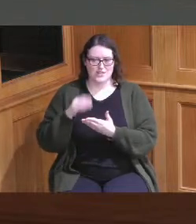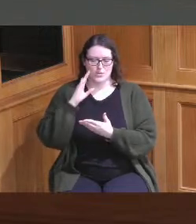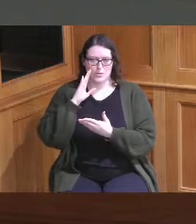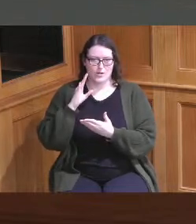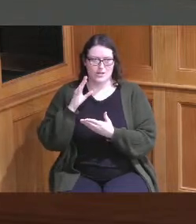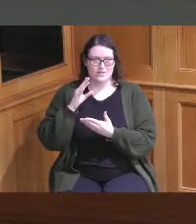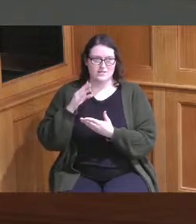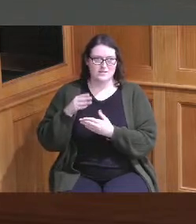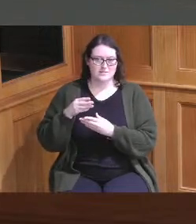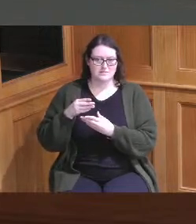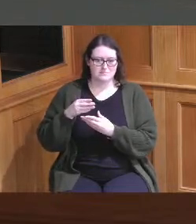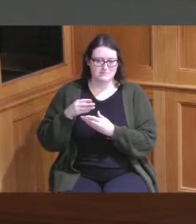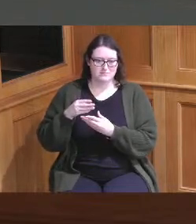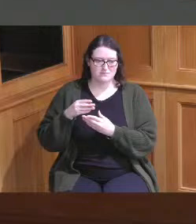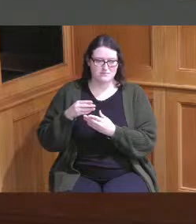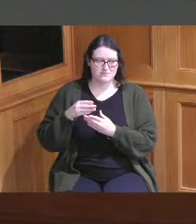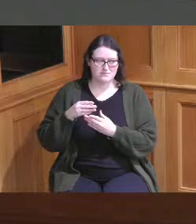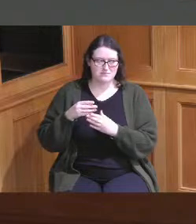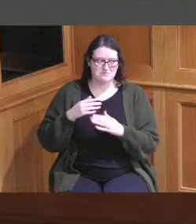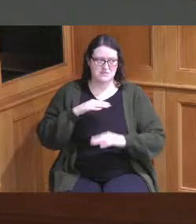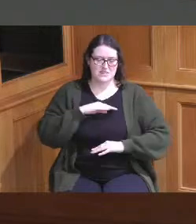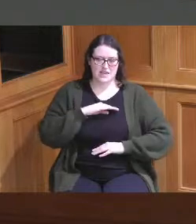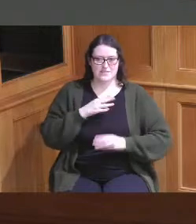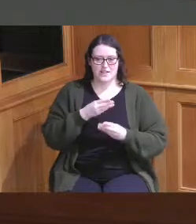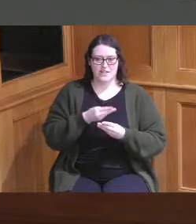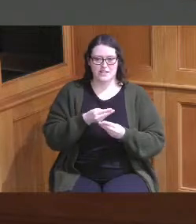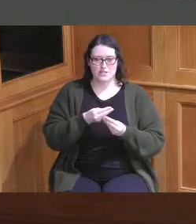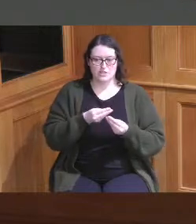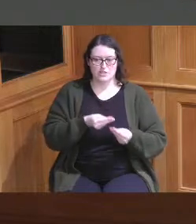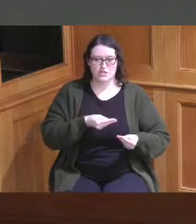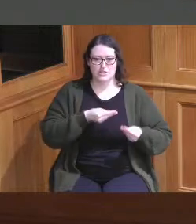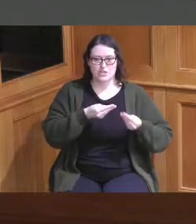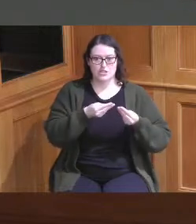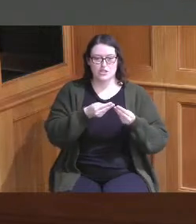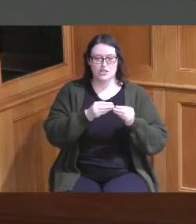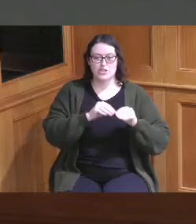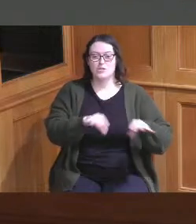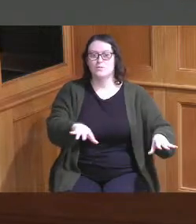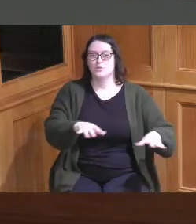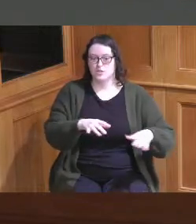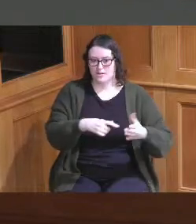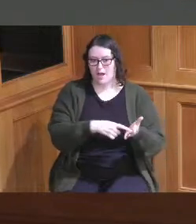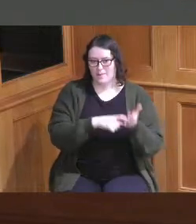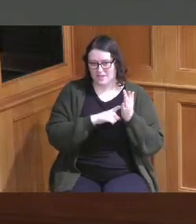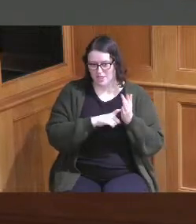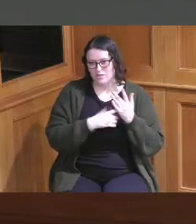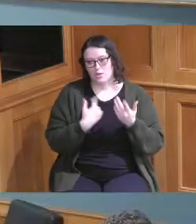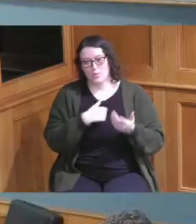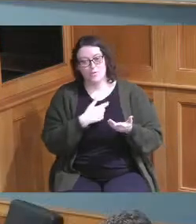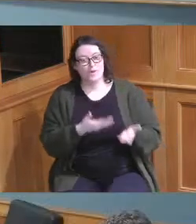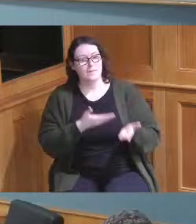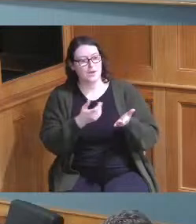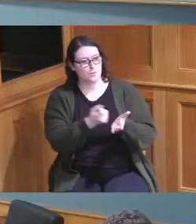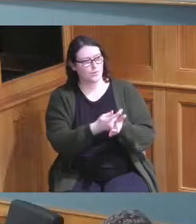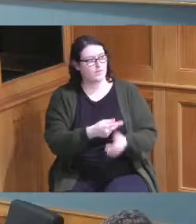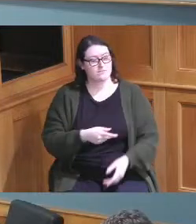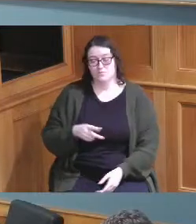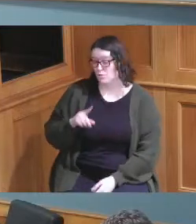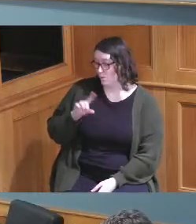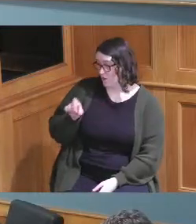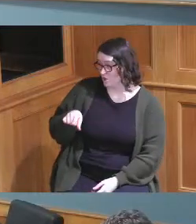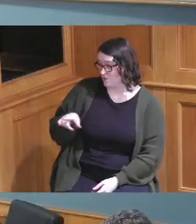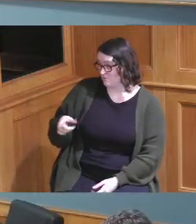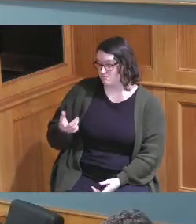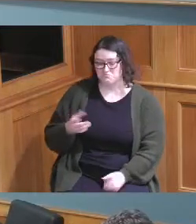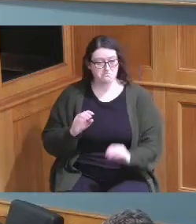disparate distribution obligations of that fund. So the administration recommends approval. Commissioner, any questions? No questions.